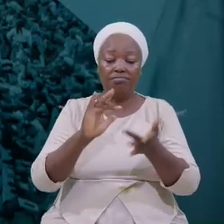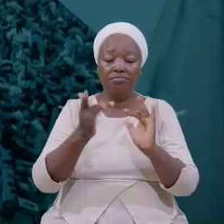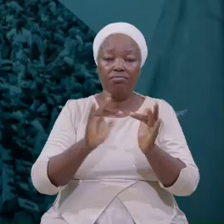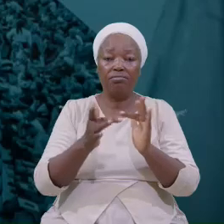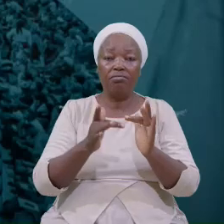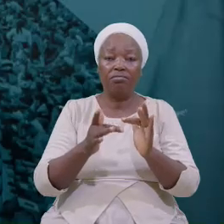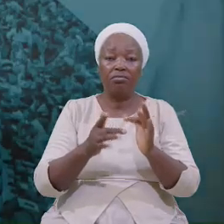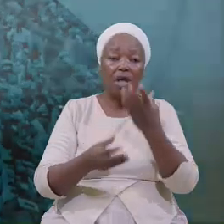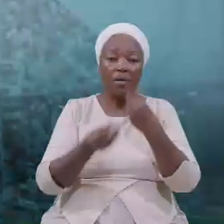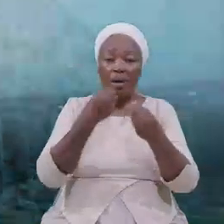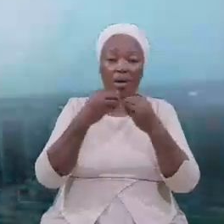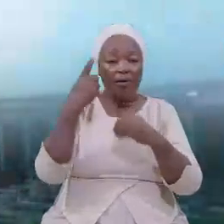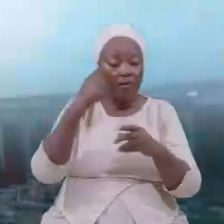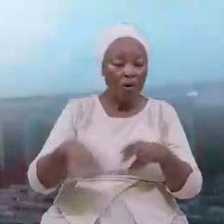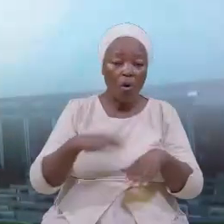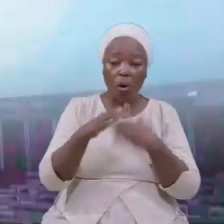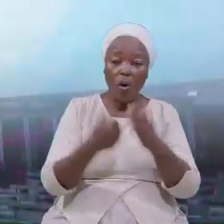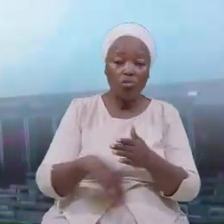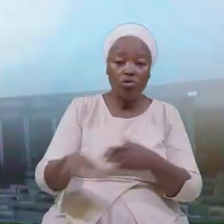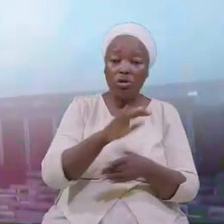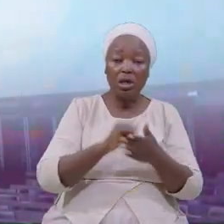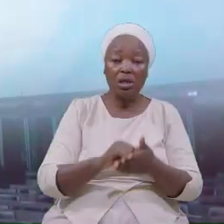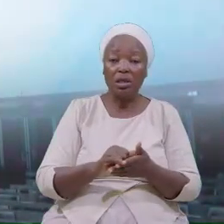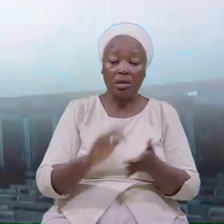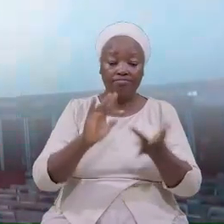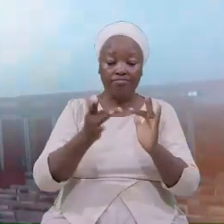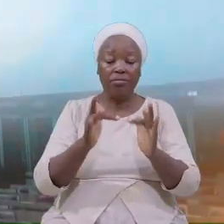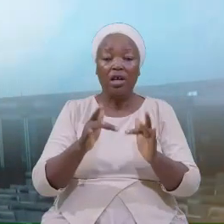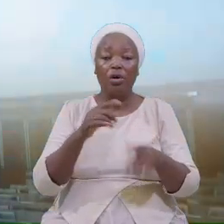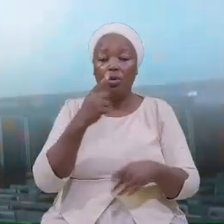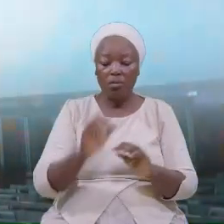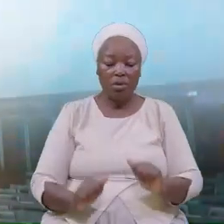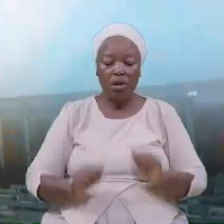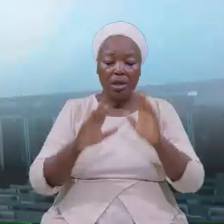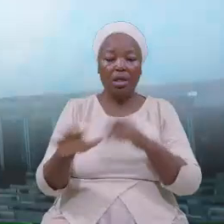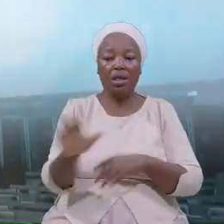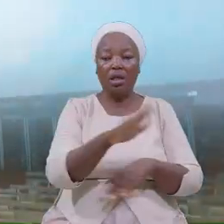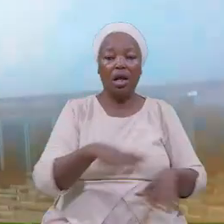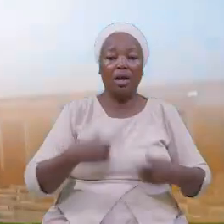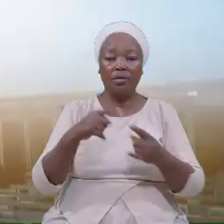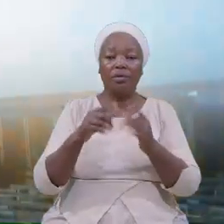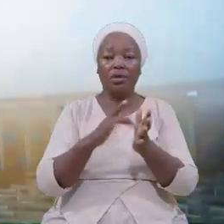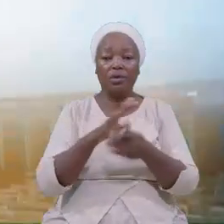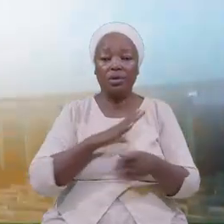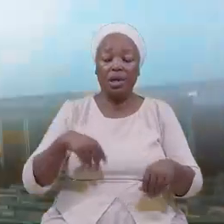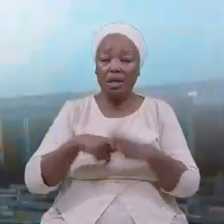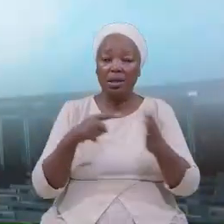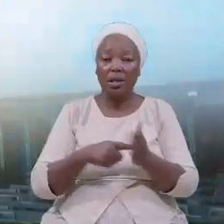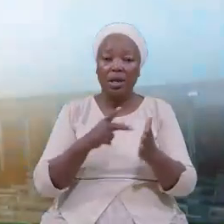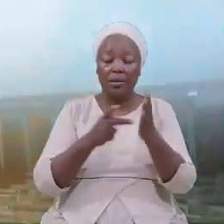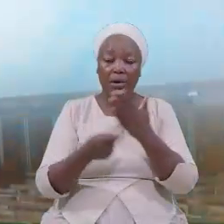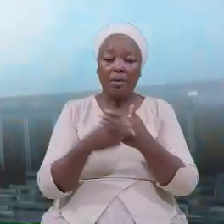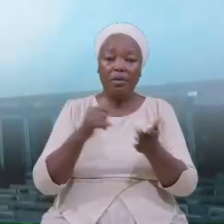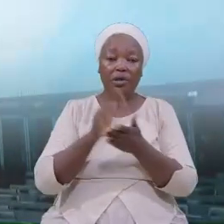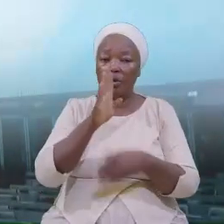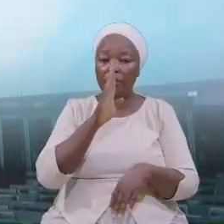all those watching online who gave their lives to Christ in this program. It will be on